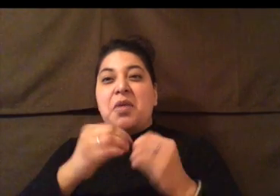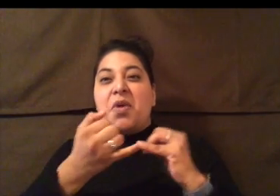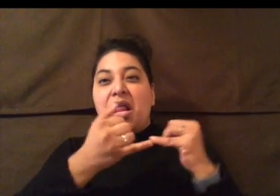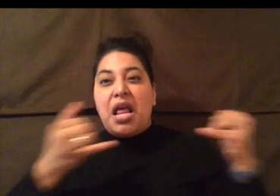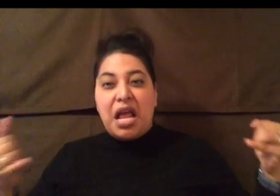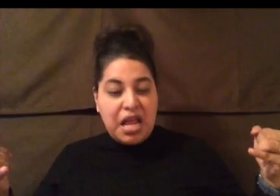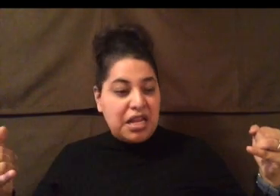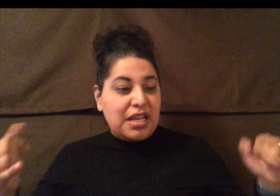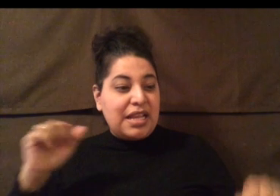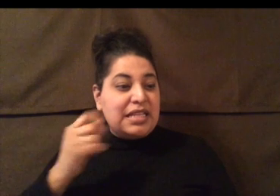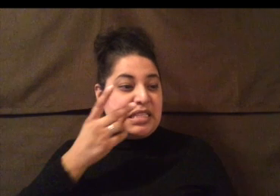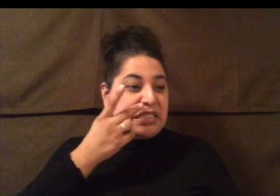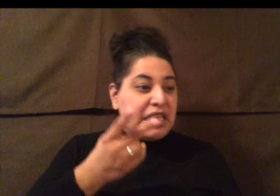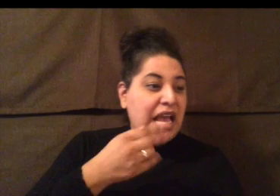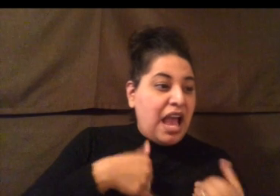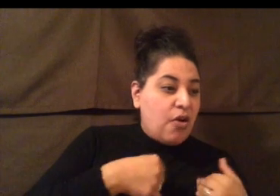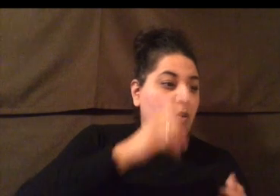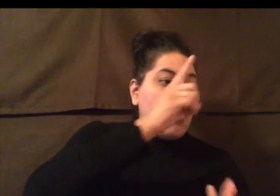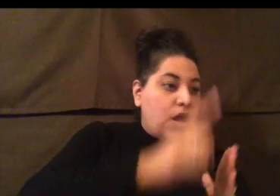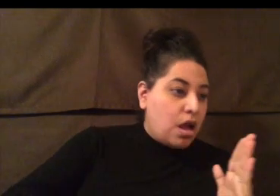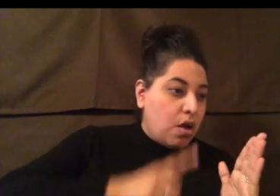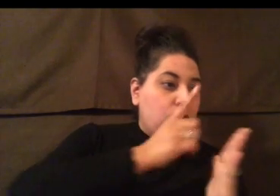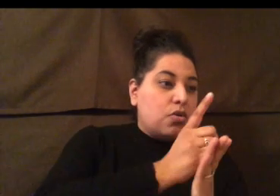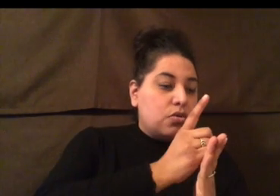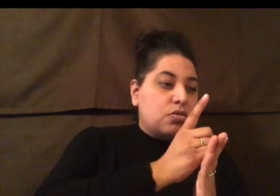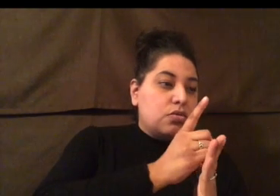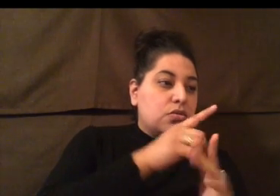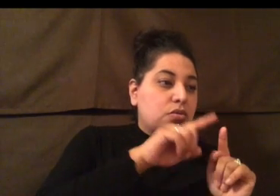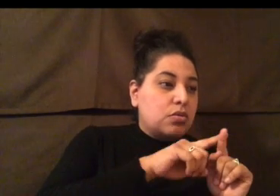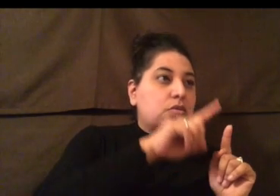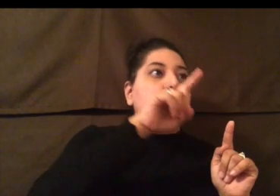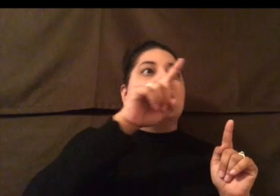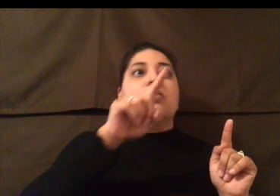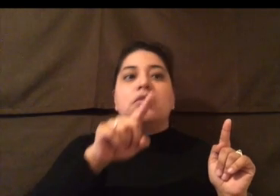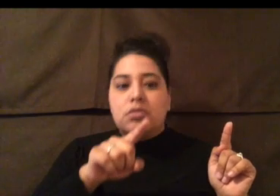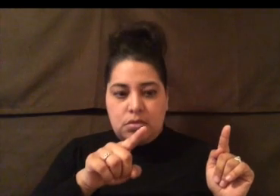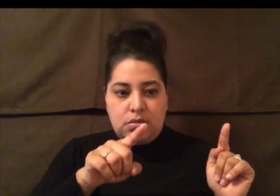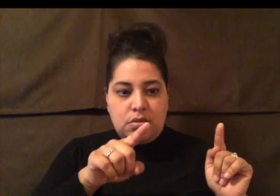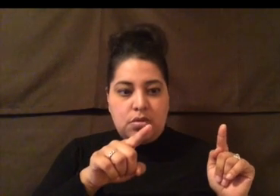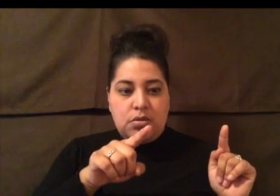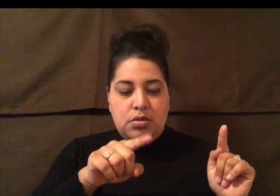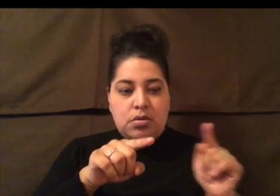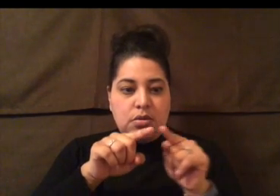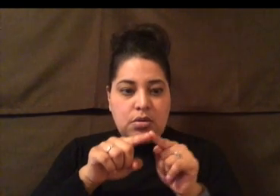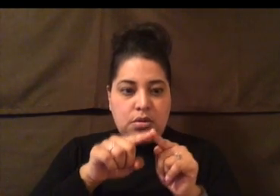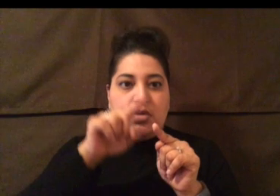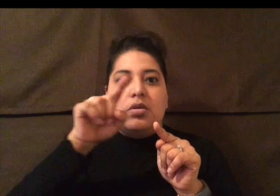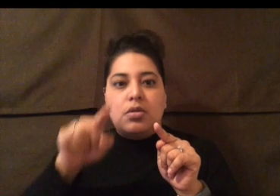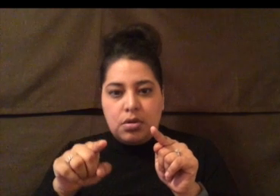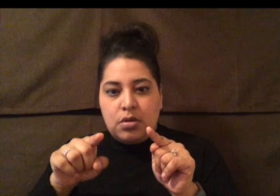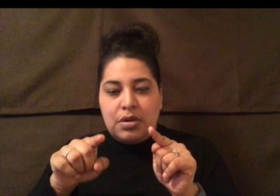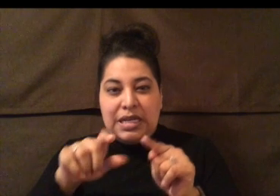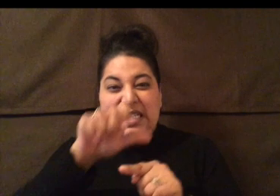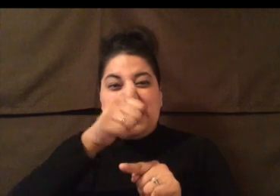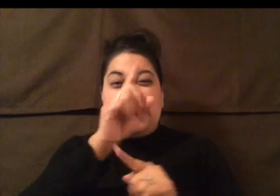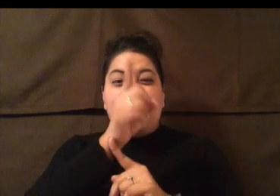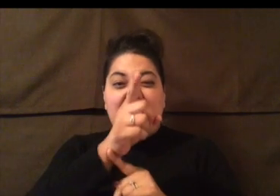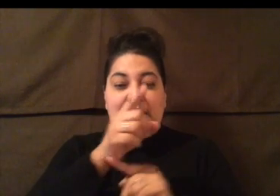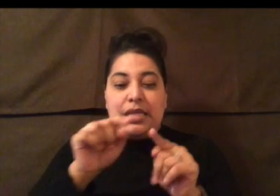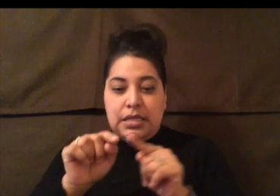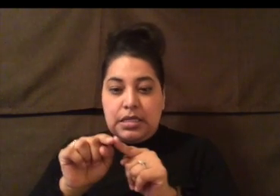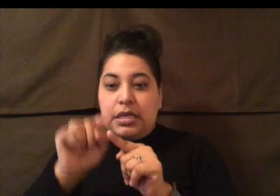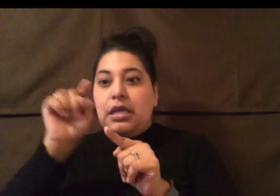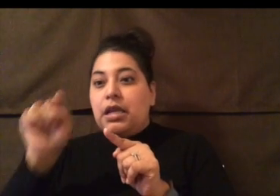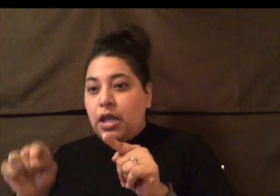7:05, our jump is only going to be 5 minutes. So if I look back at my number line, I